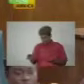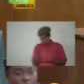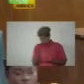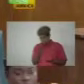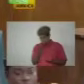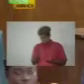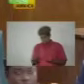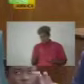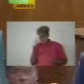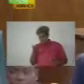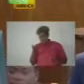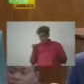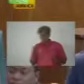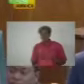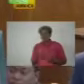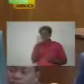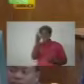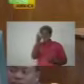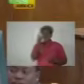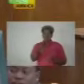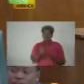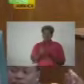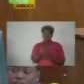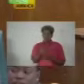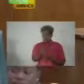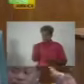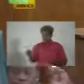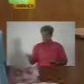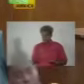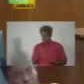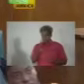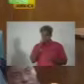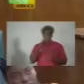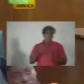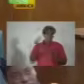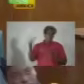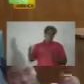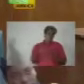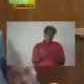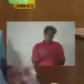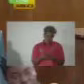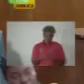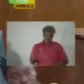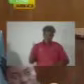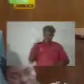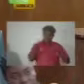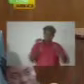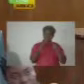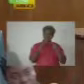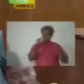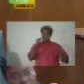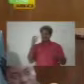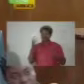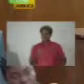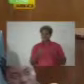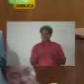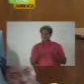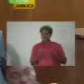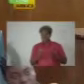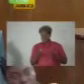the existing plate with 4, then there's a problem of too much dumpling. Equally, if you see an existing plate with